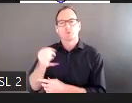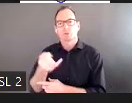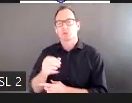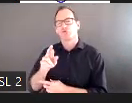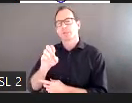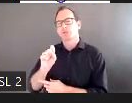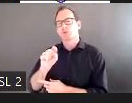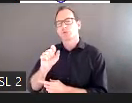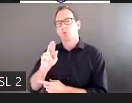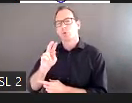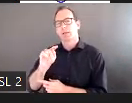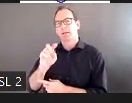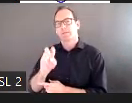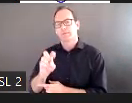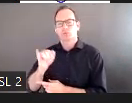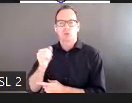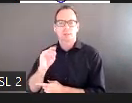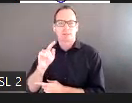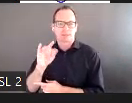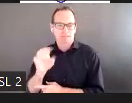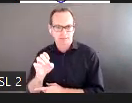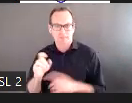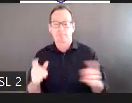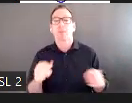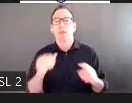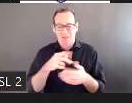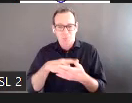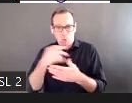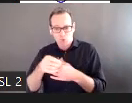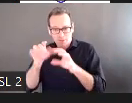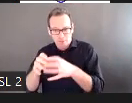we co-located out of a family violence project at the time